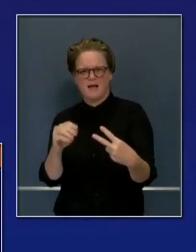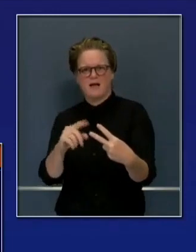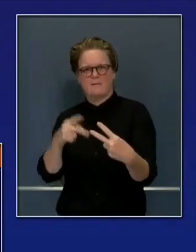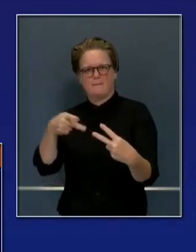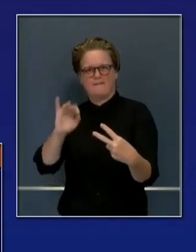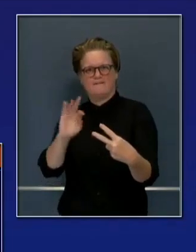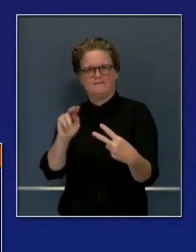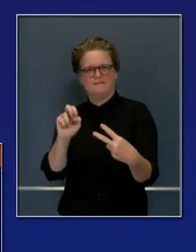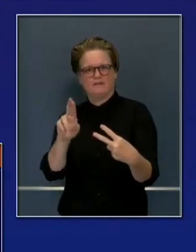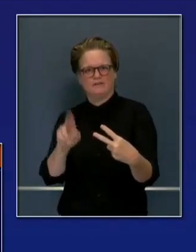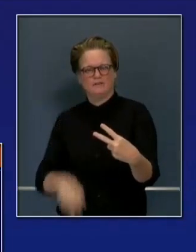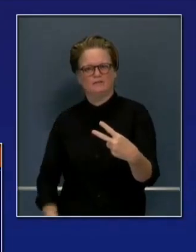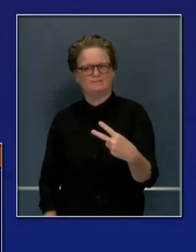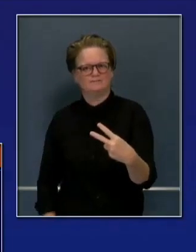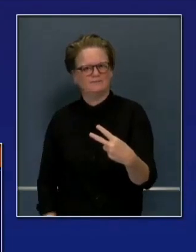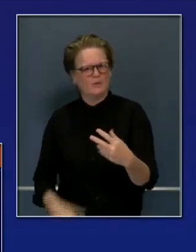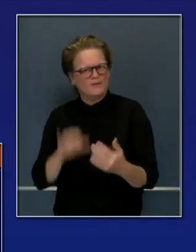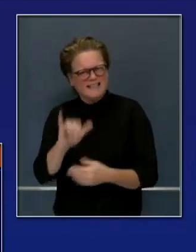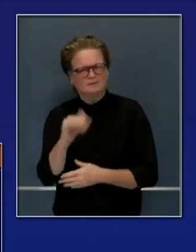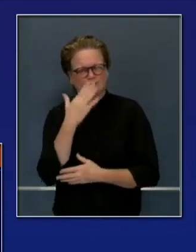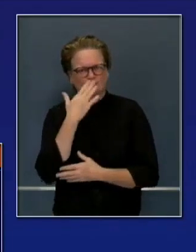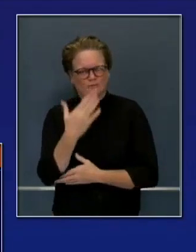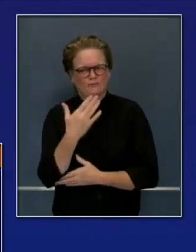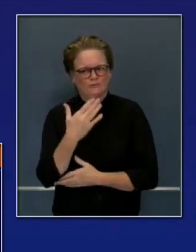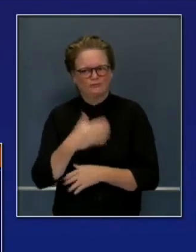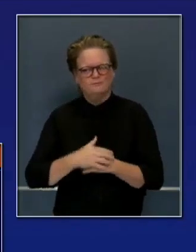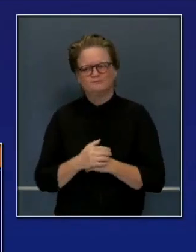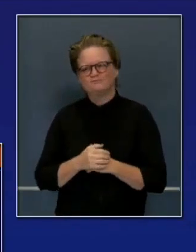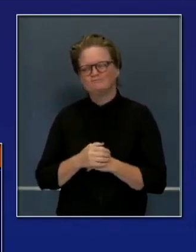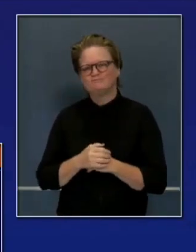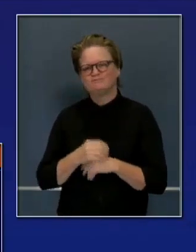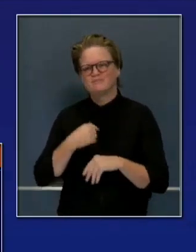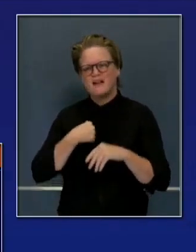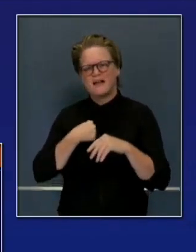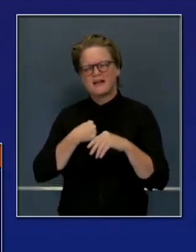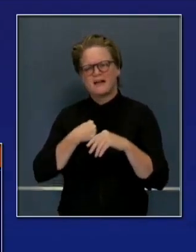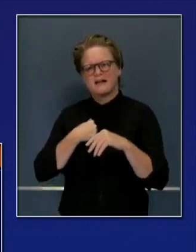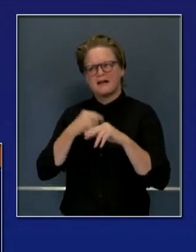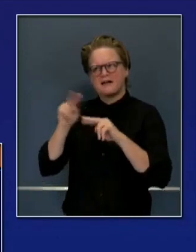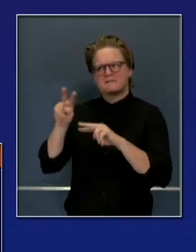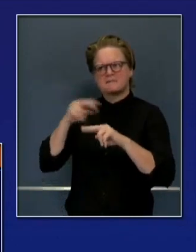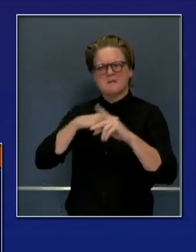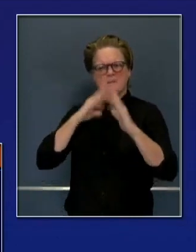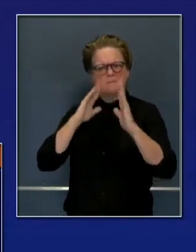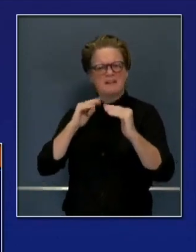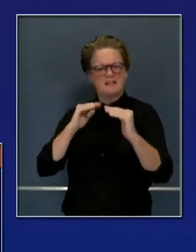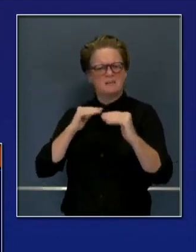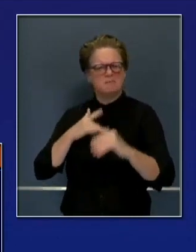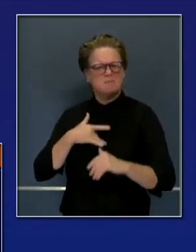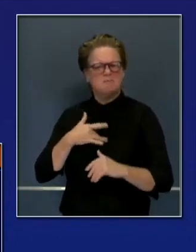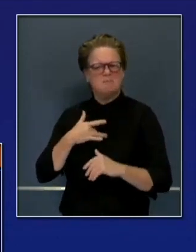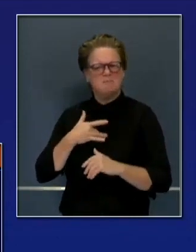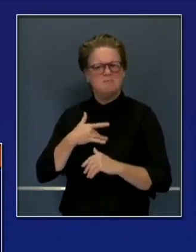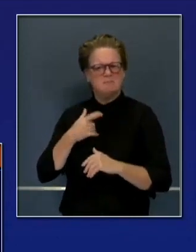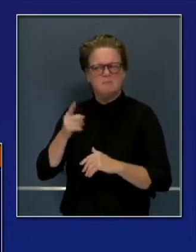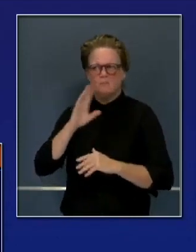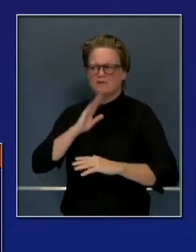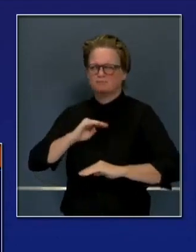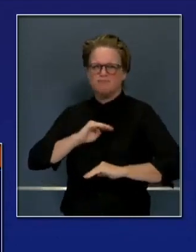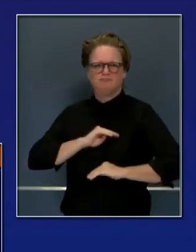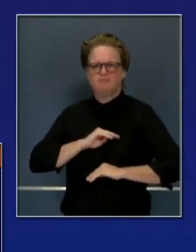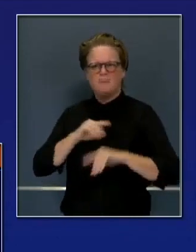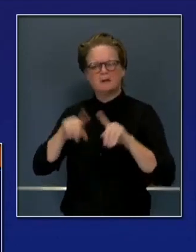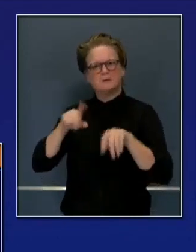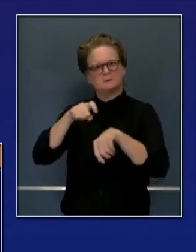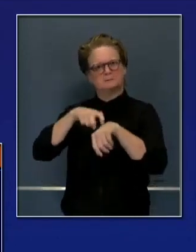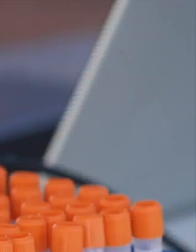Newsom announcing more restrictive measures Monday. Counties will now move back into tiers every week instead of every two weeks. Governor